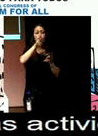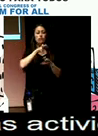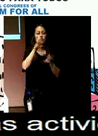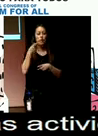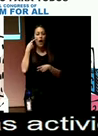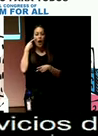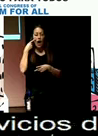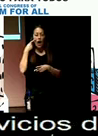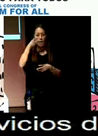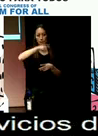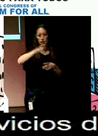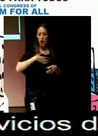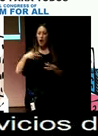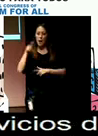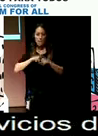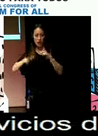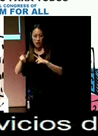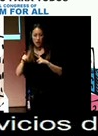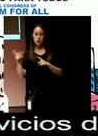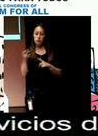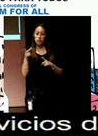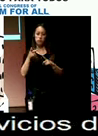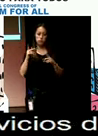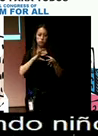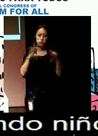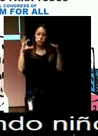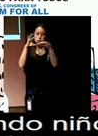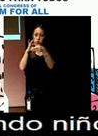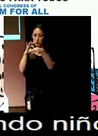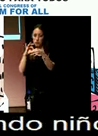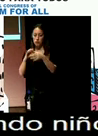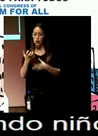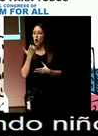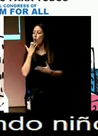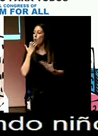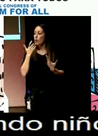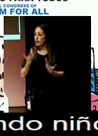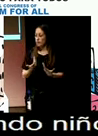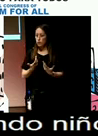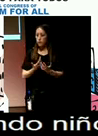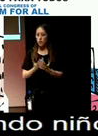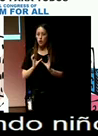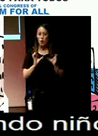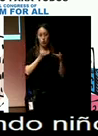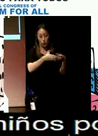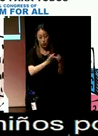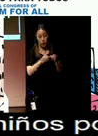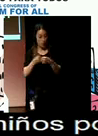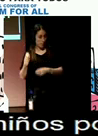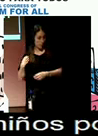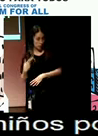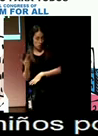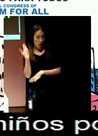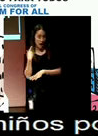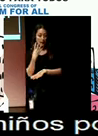markets, for example, we somewhat touch on it. We have 4 target groups, they all have their specific needs, they all have their specific